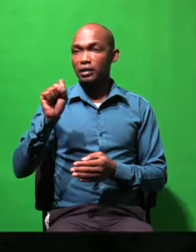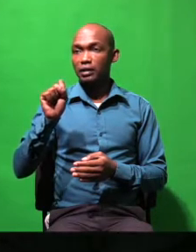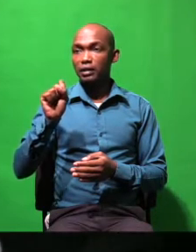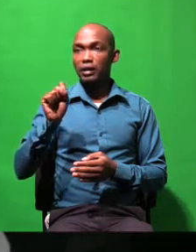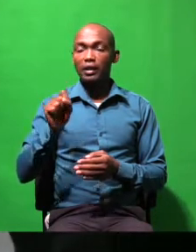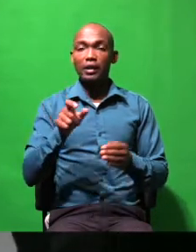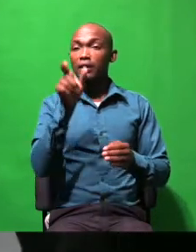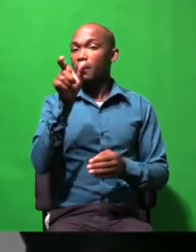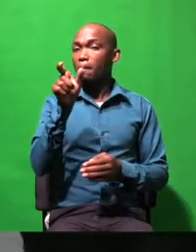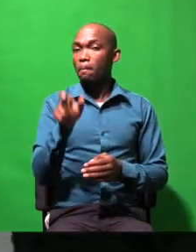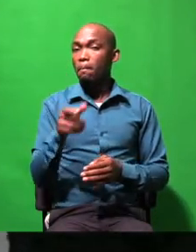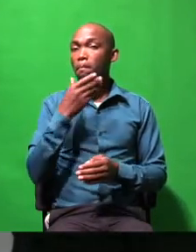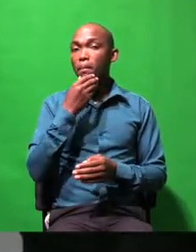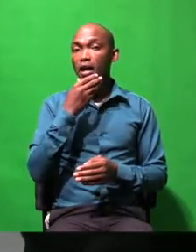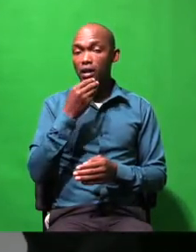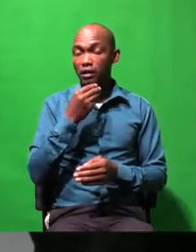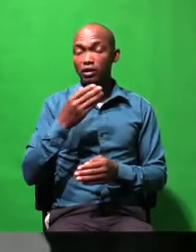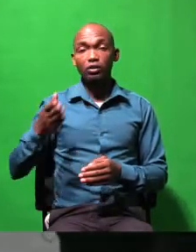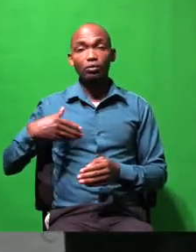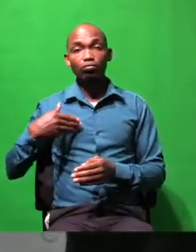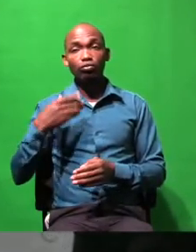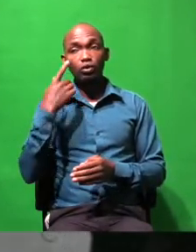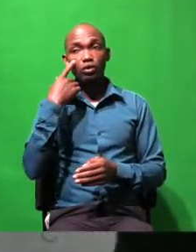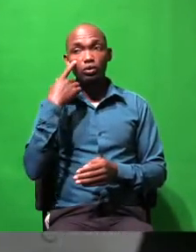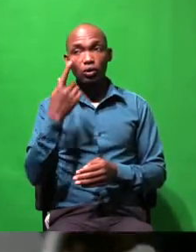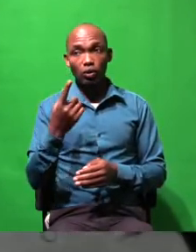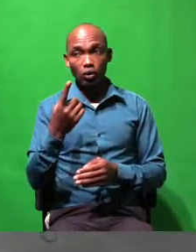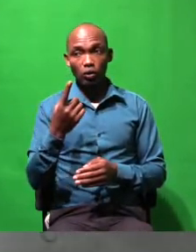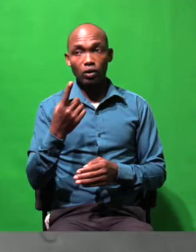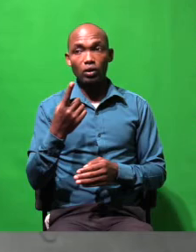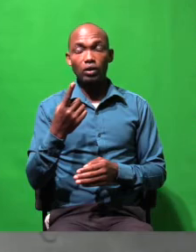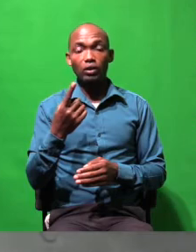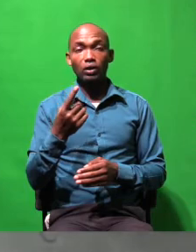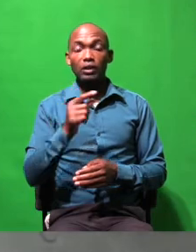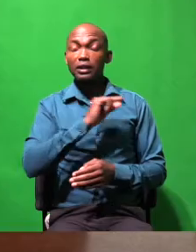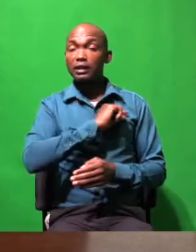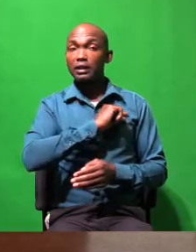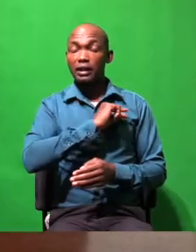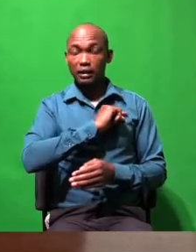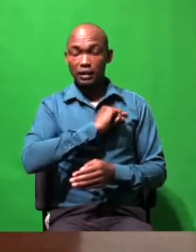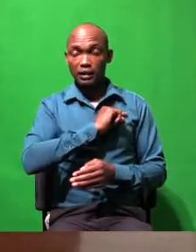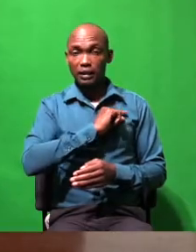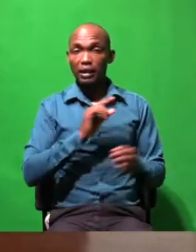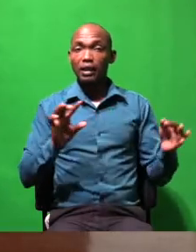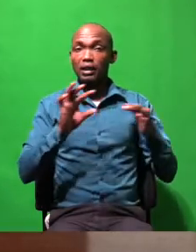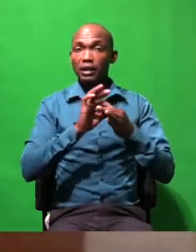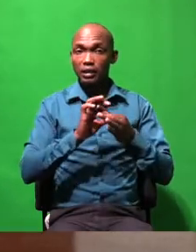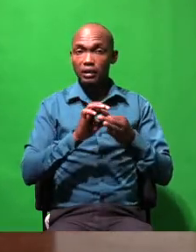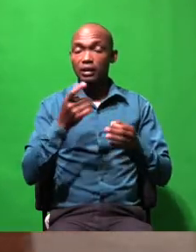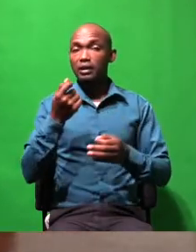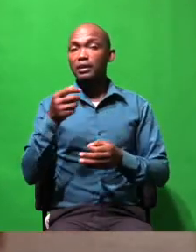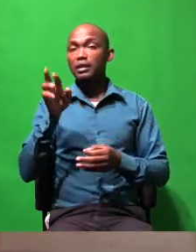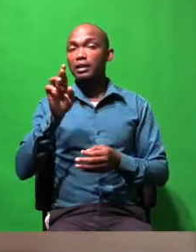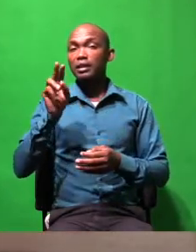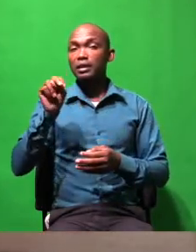So now we are going to look and to learn about sex sex-linked traits, or